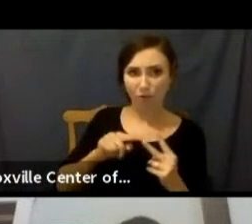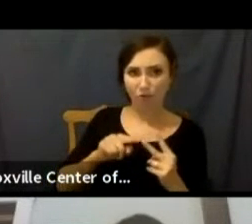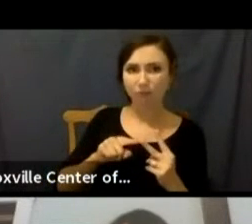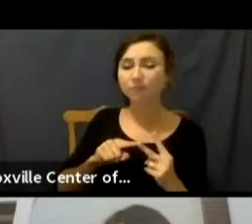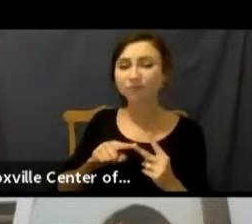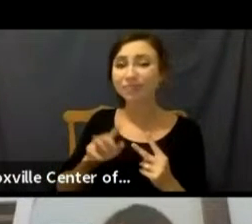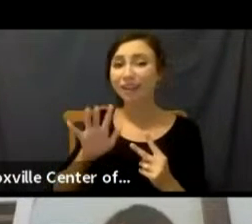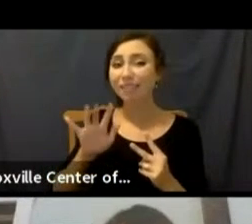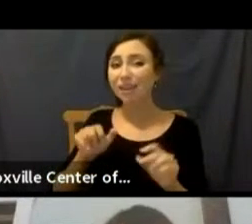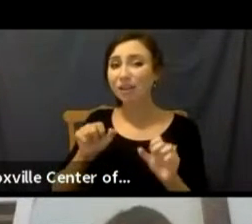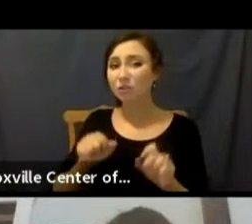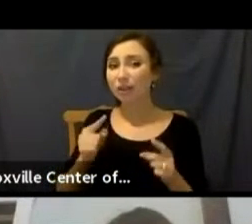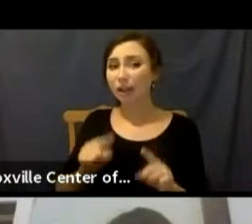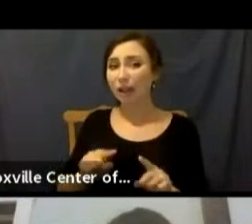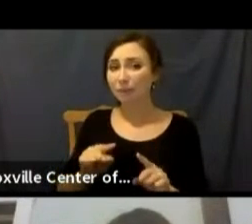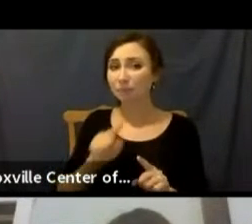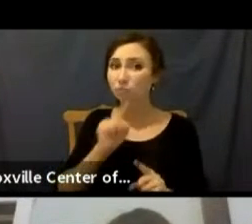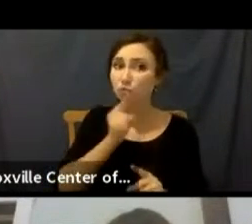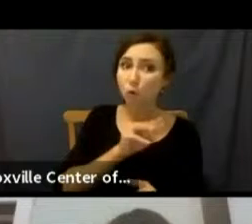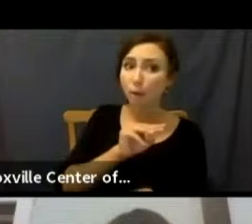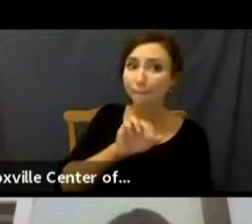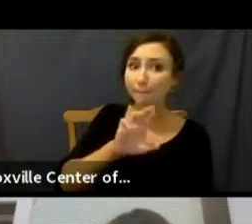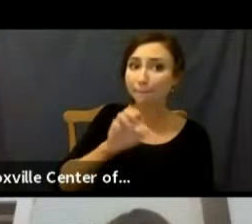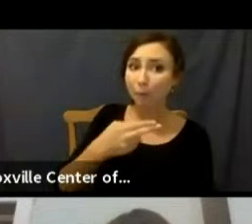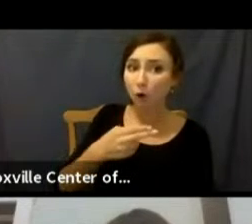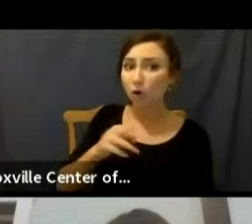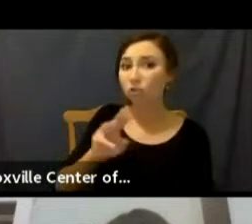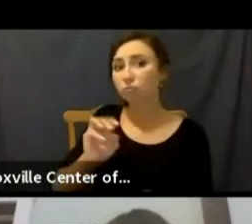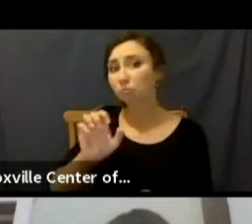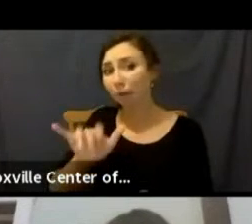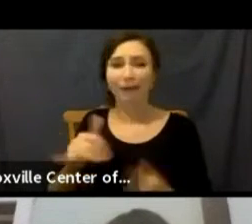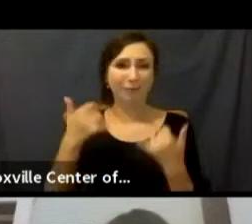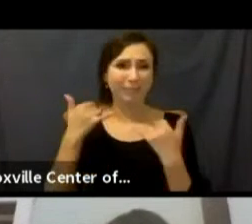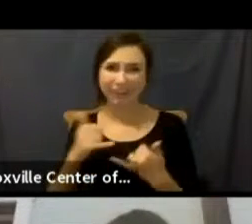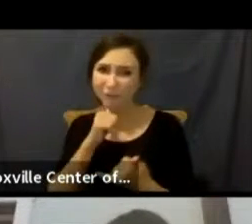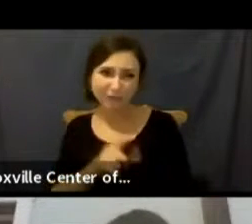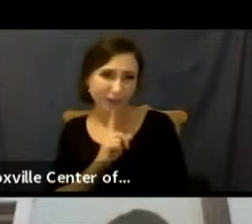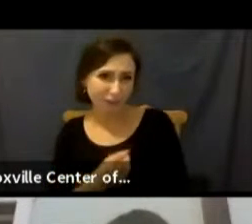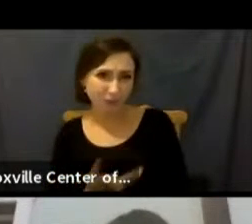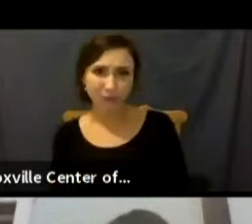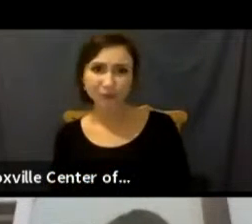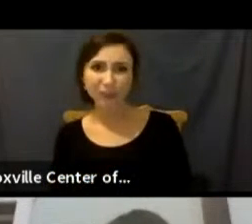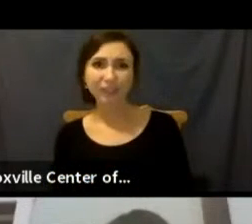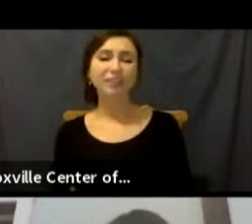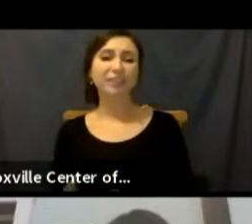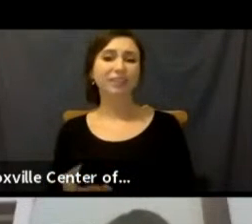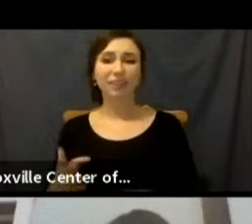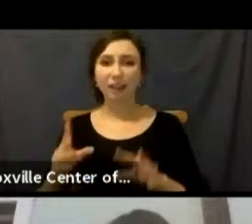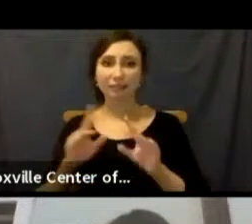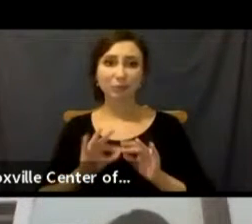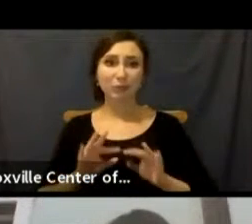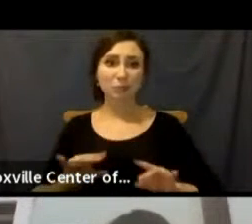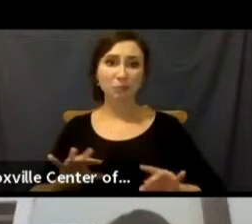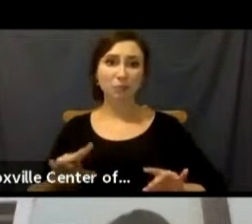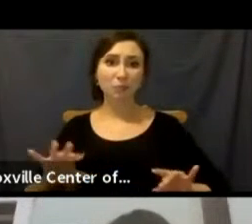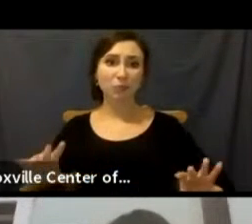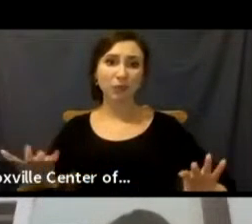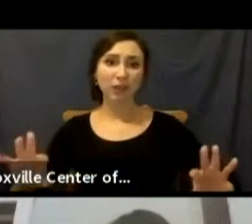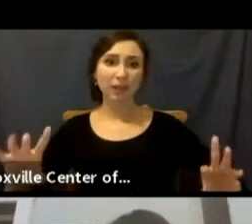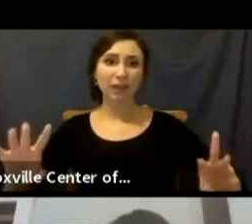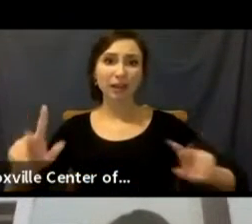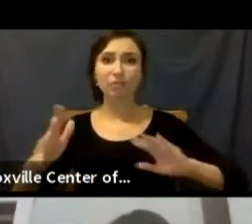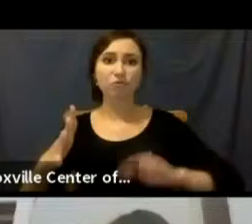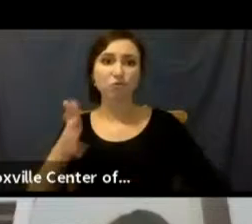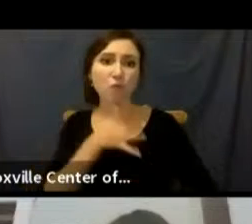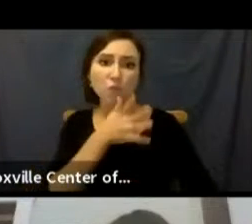true in March, it might have been true in May, but I just don't think it's true anymore, because the spread into rural areas is so pervasive